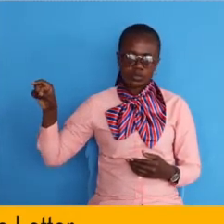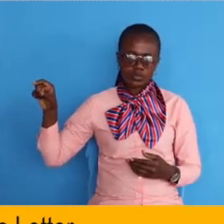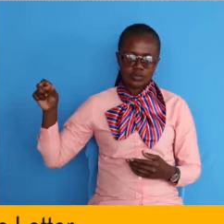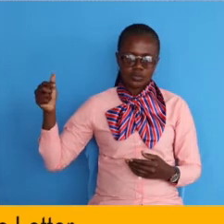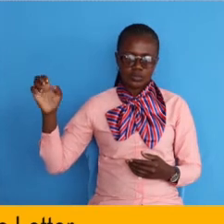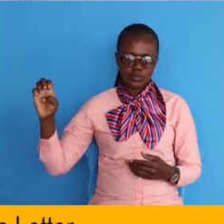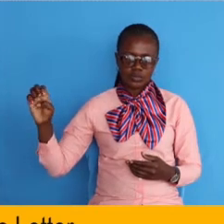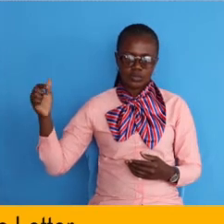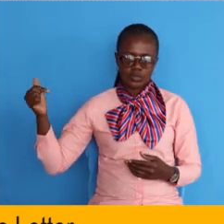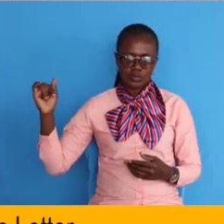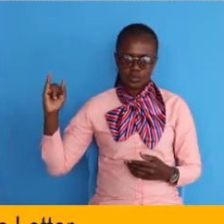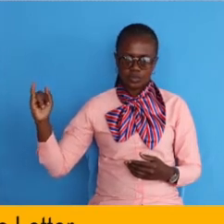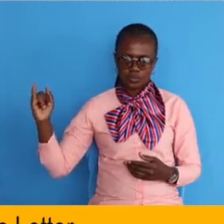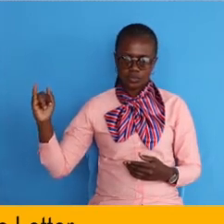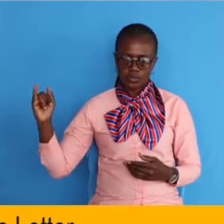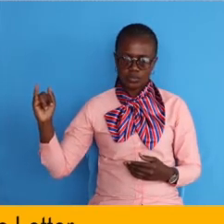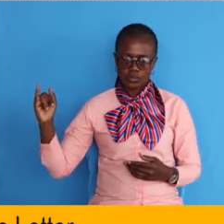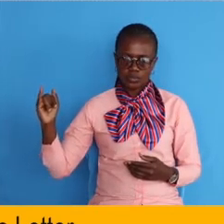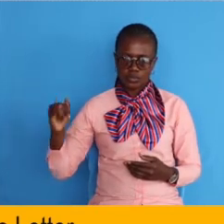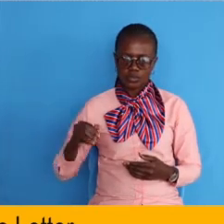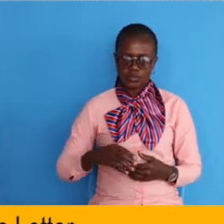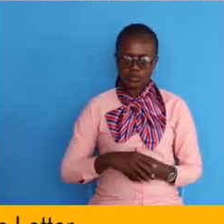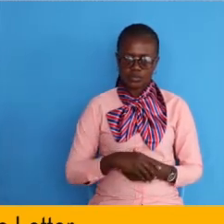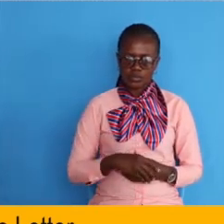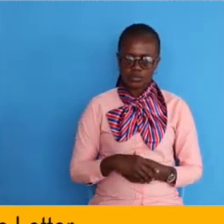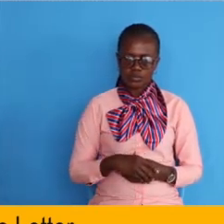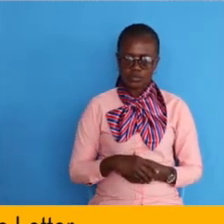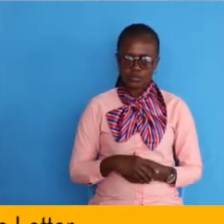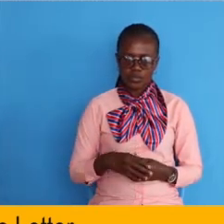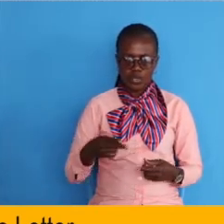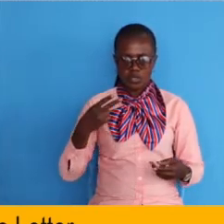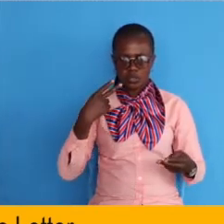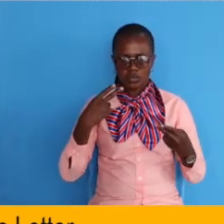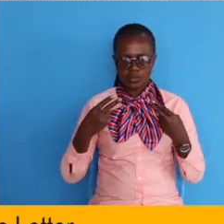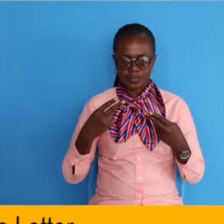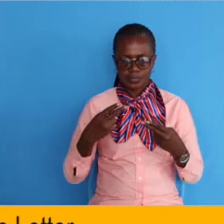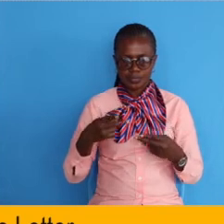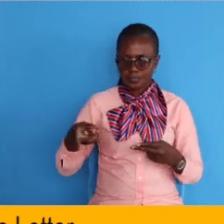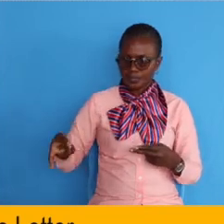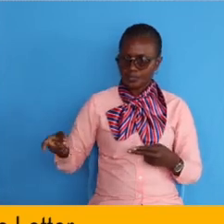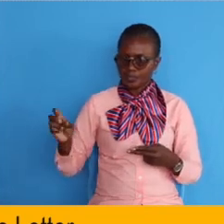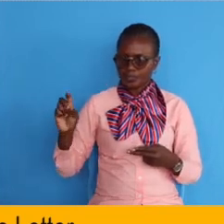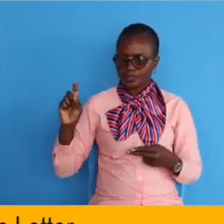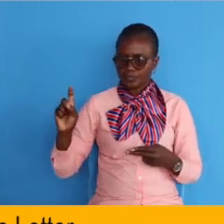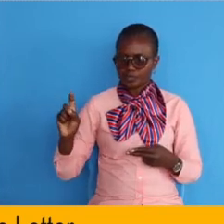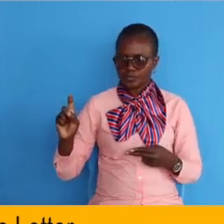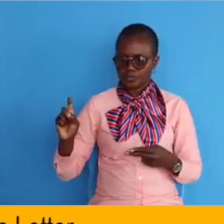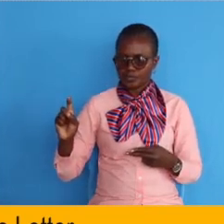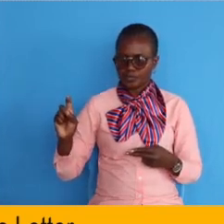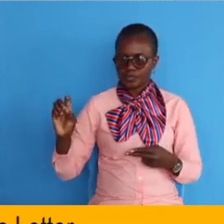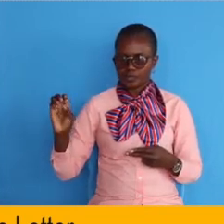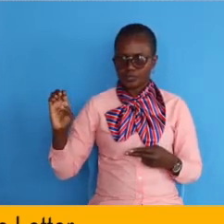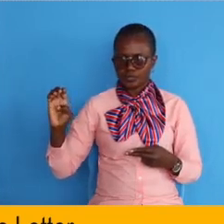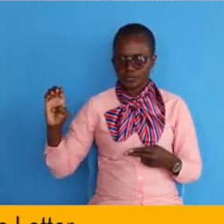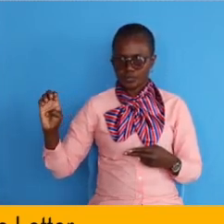2020. Now when you read the address by itself, of course the way it looks like, it is in